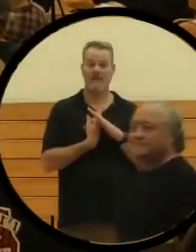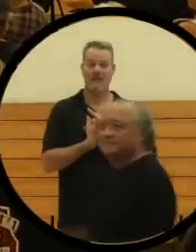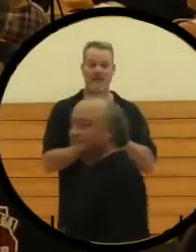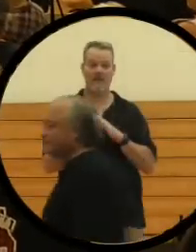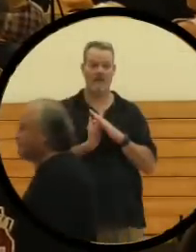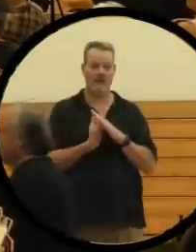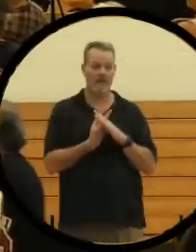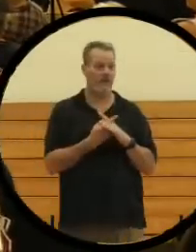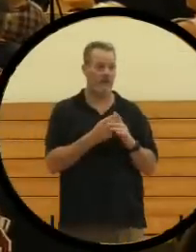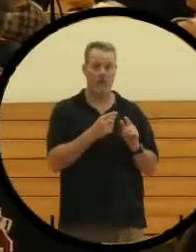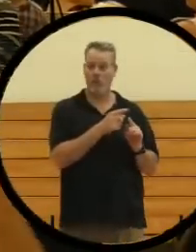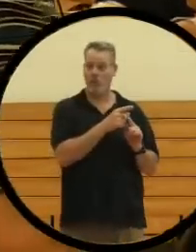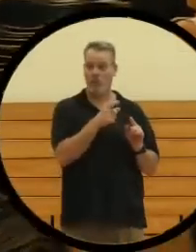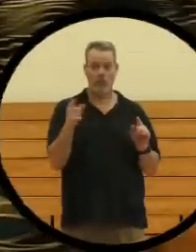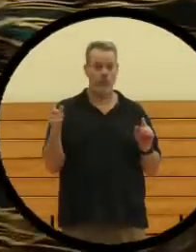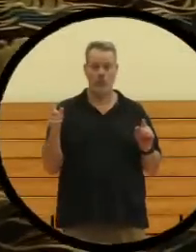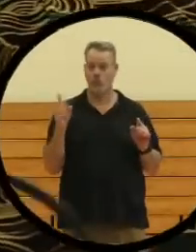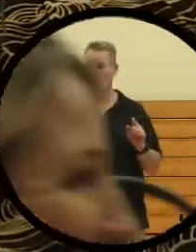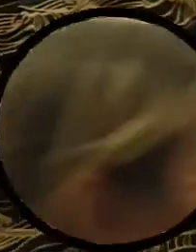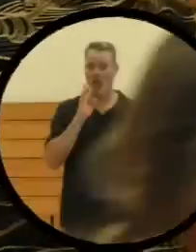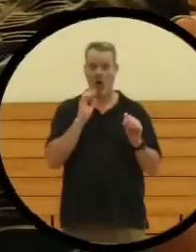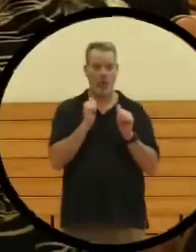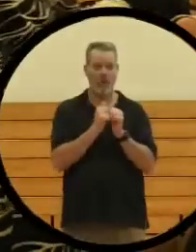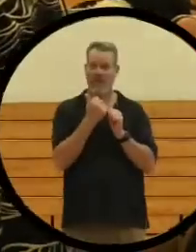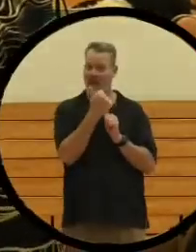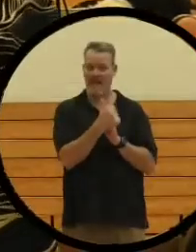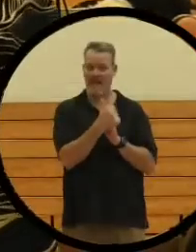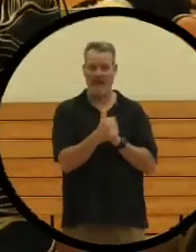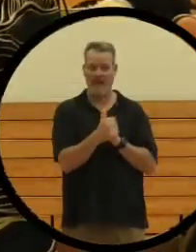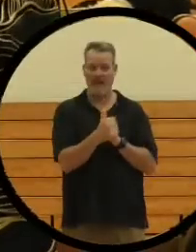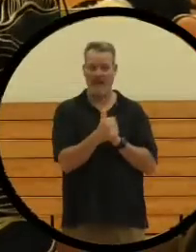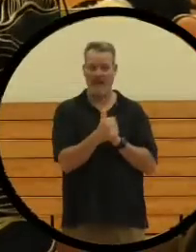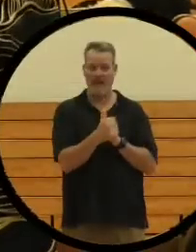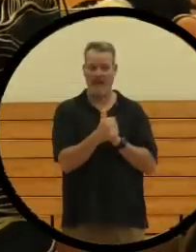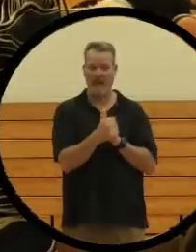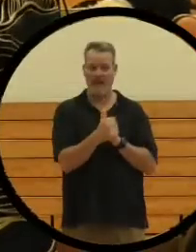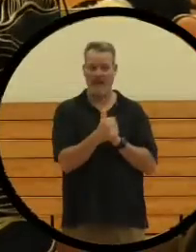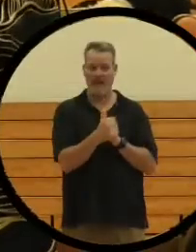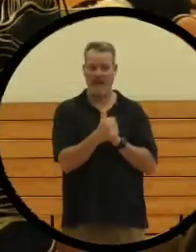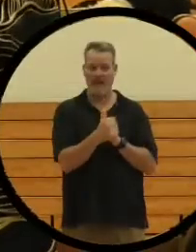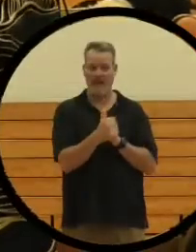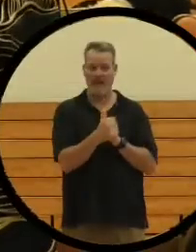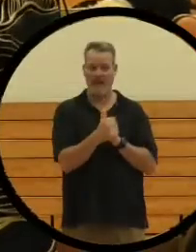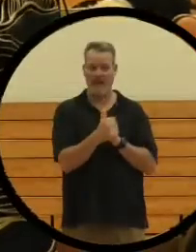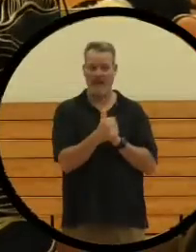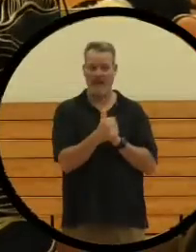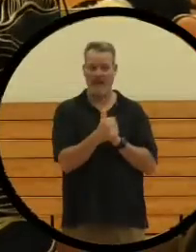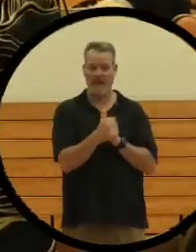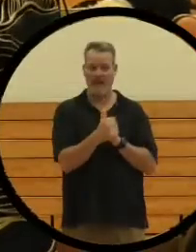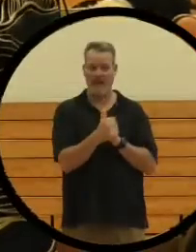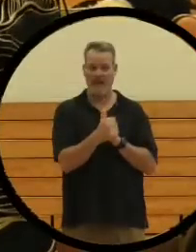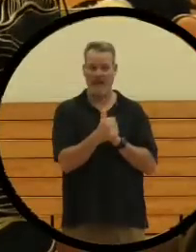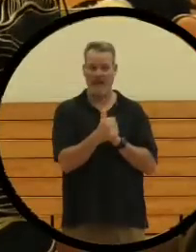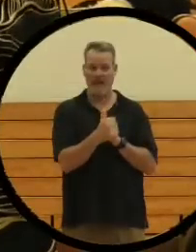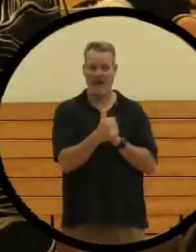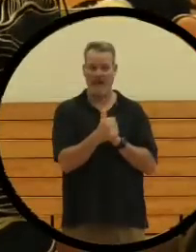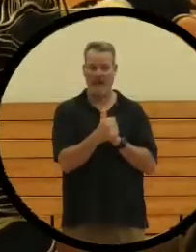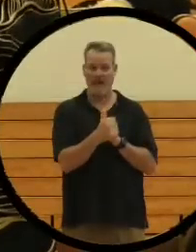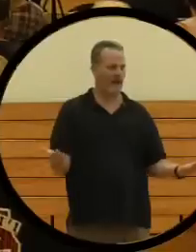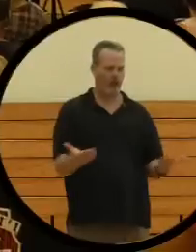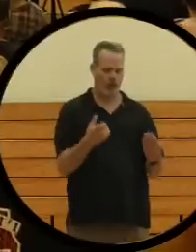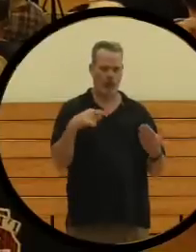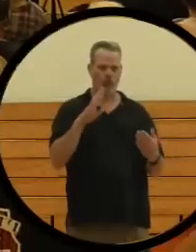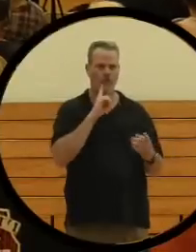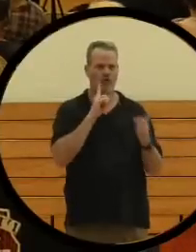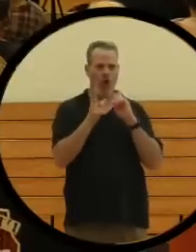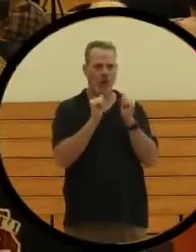And you can call out whoever, whether it's the scientists, civil defense, or any of the other departments that are here.